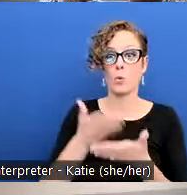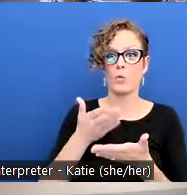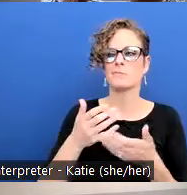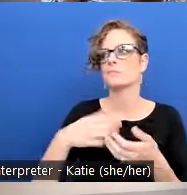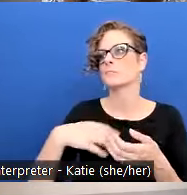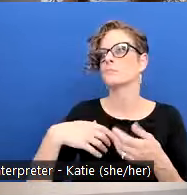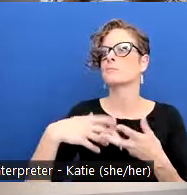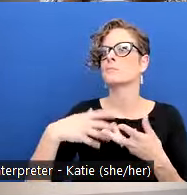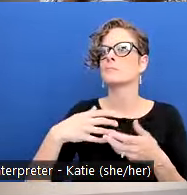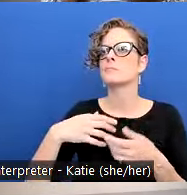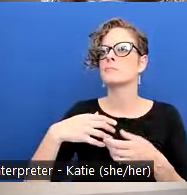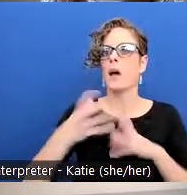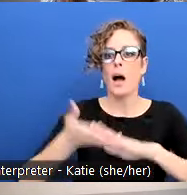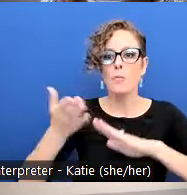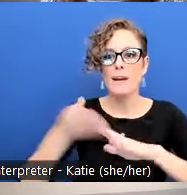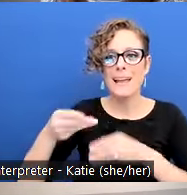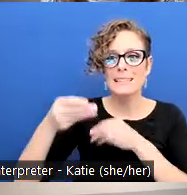percentage of operating expenses,